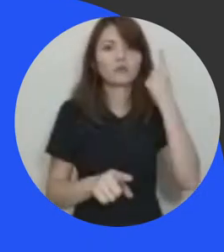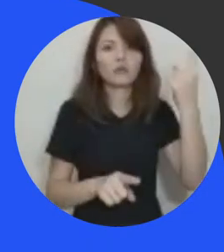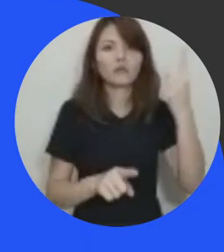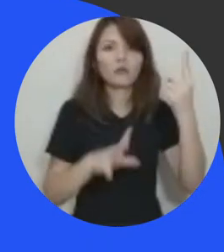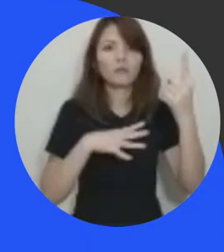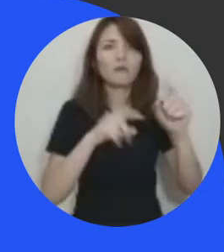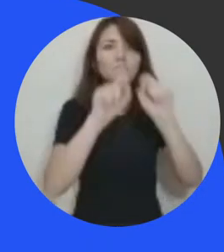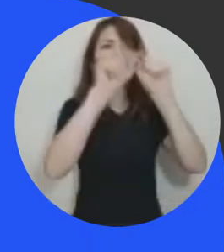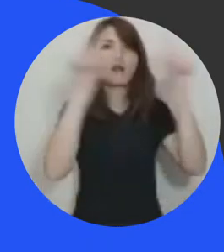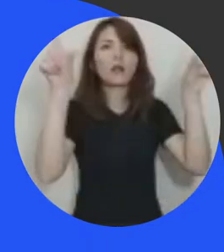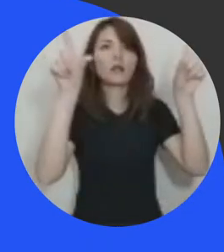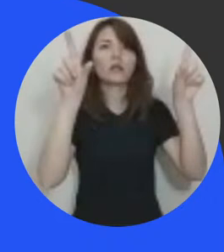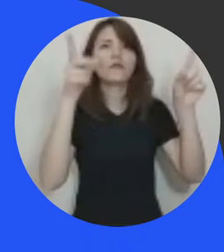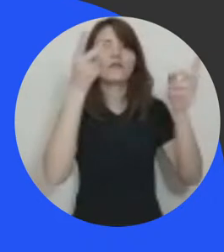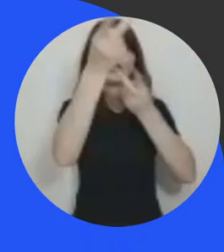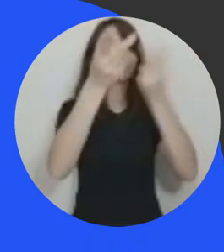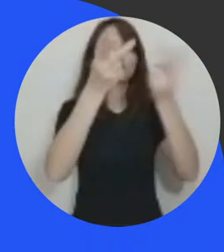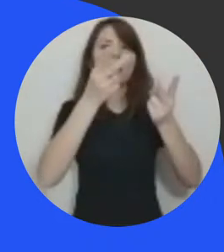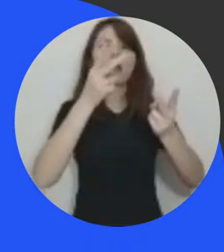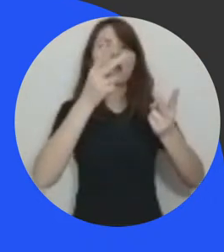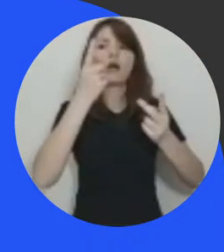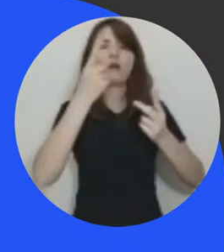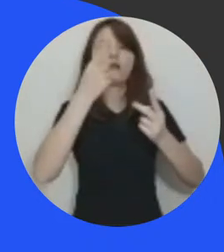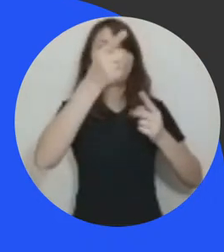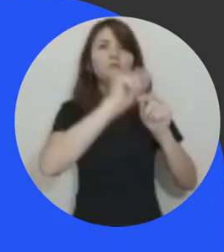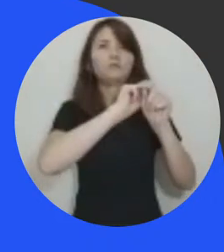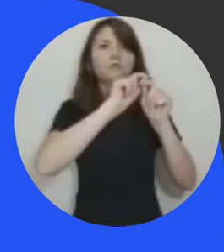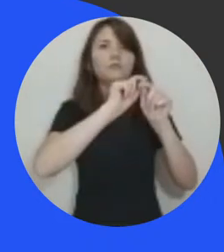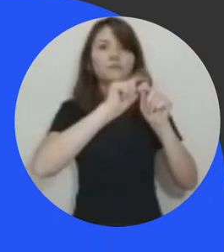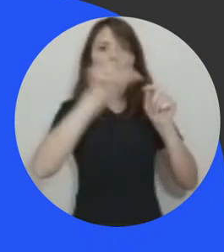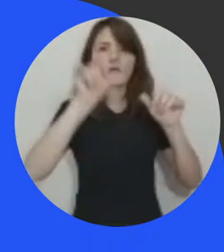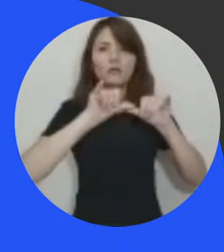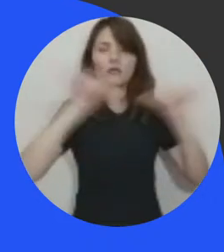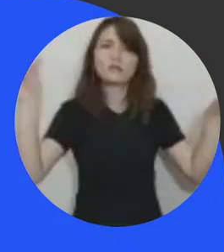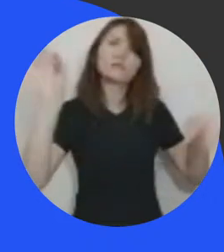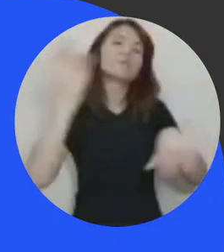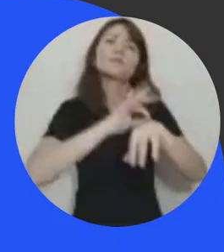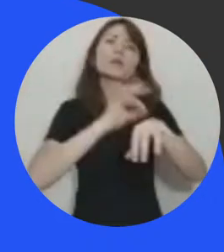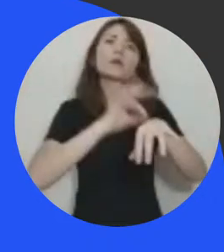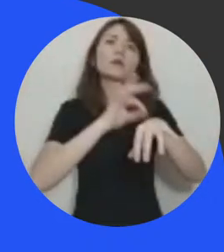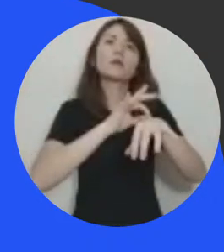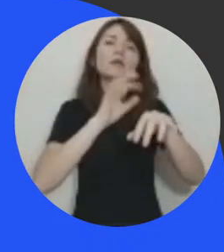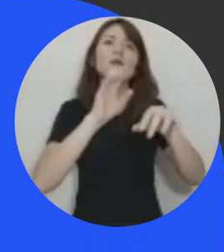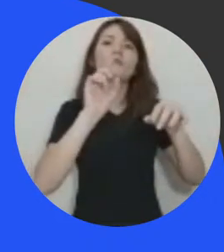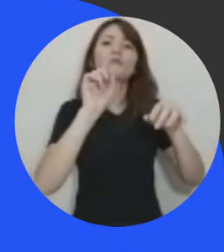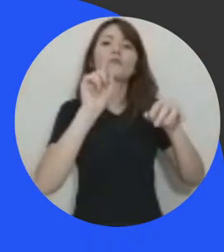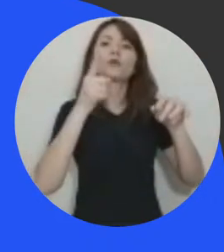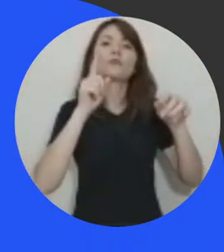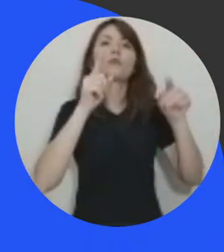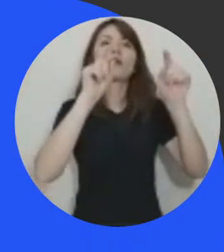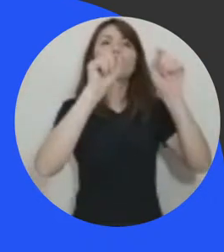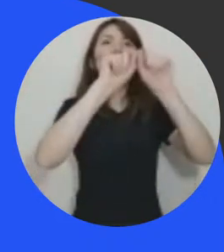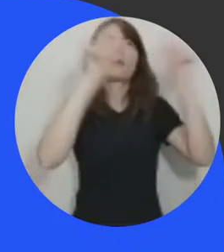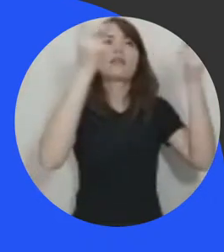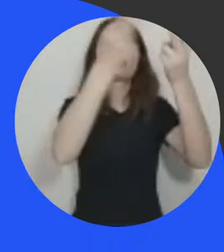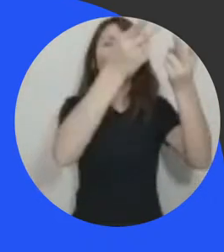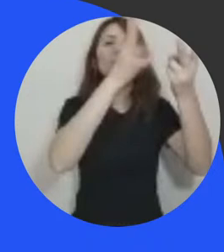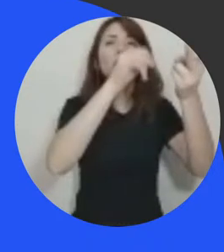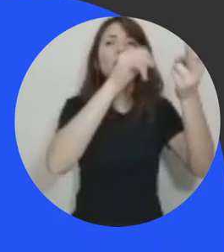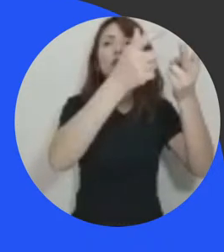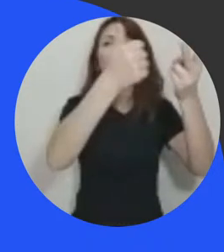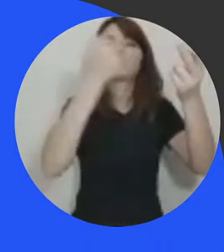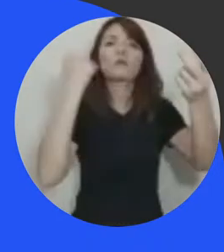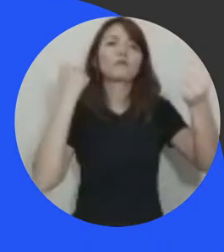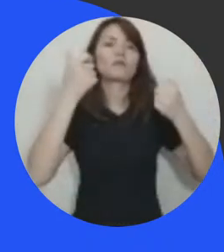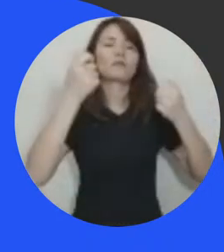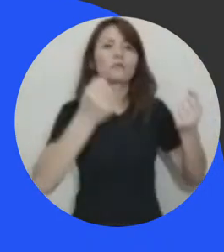in North Wales in a particular group. And then when we went and looked, we found that those cases were all in a single hospital, and they were spread across a